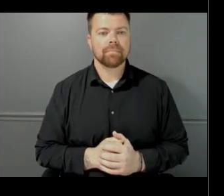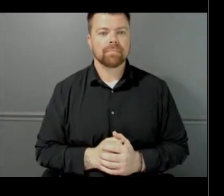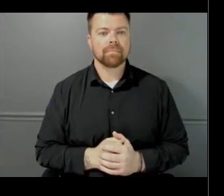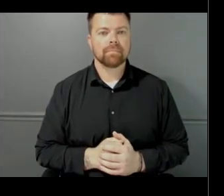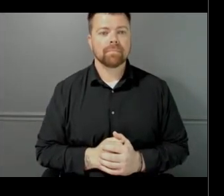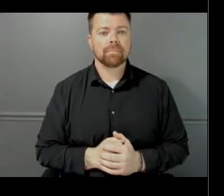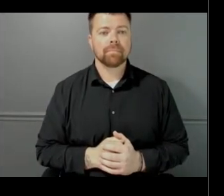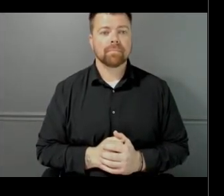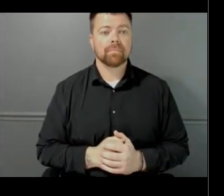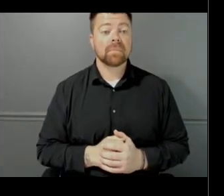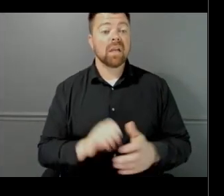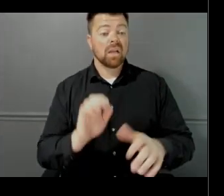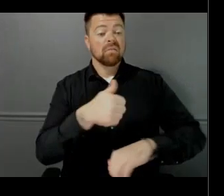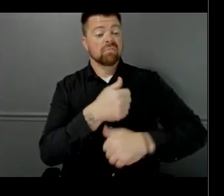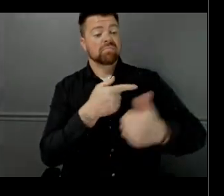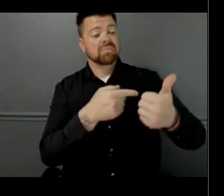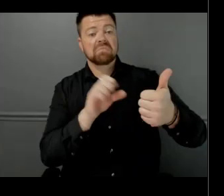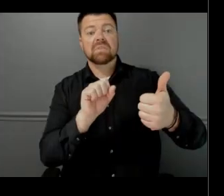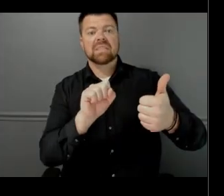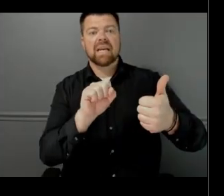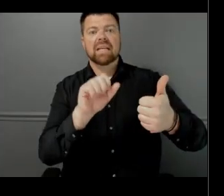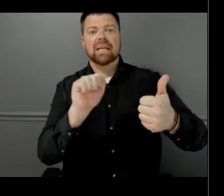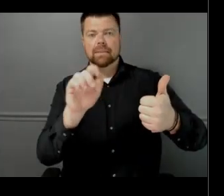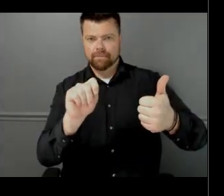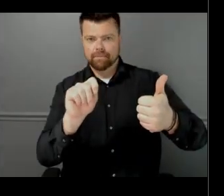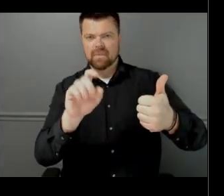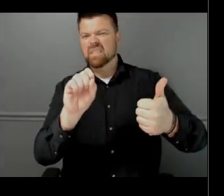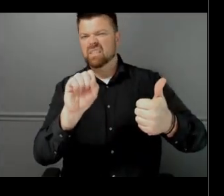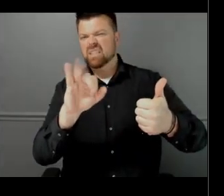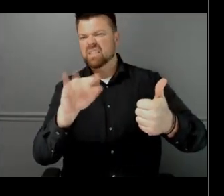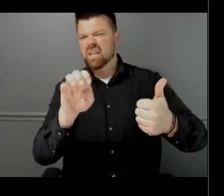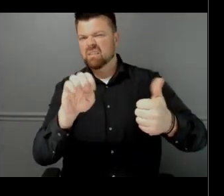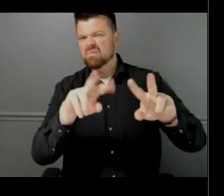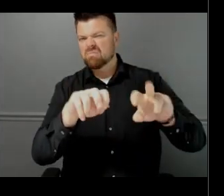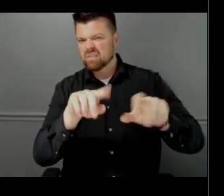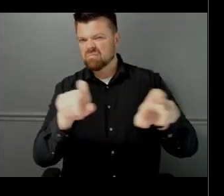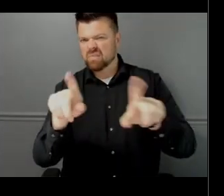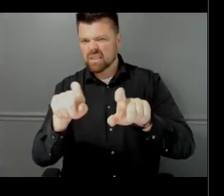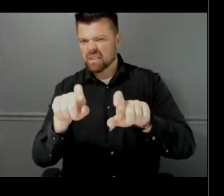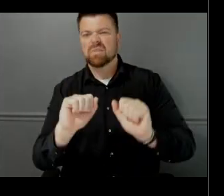Site analysis test, 3-step process.